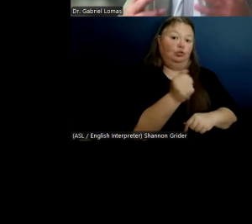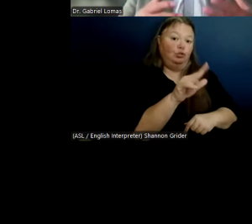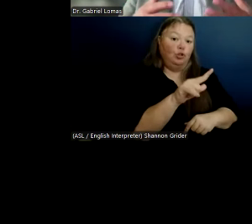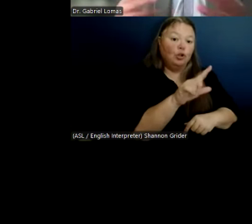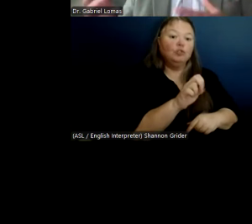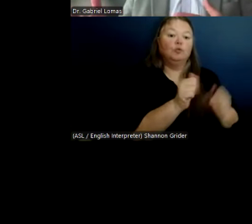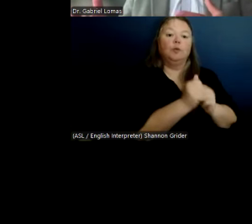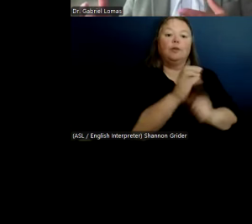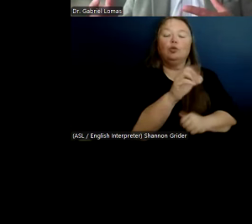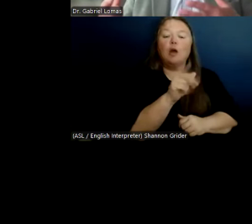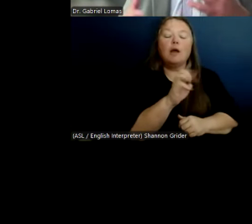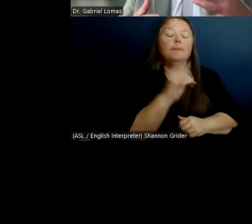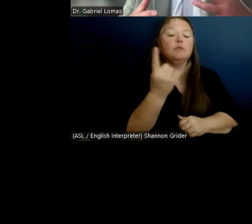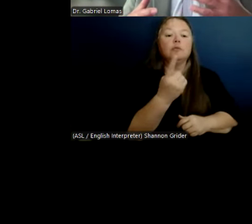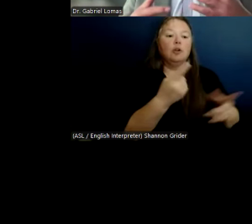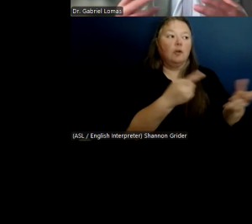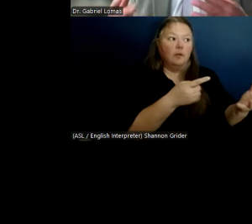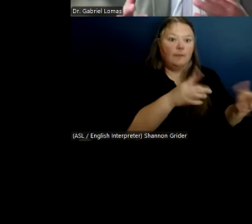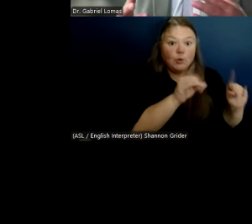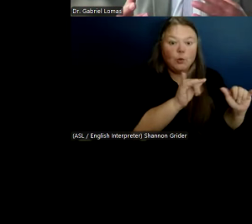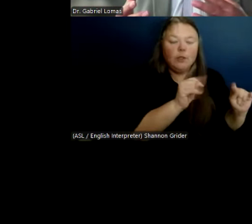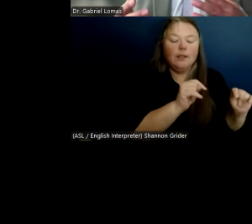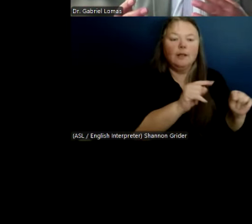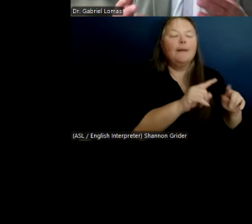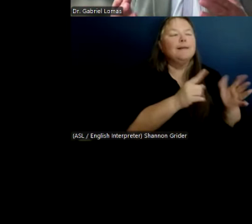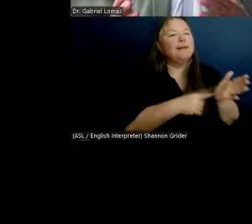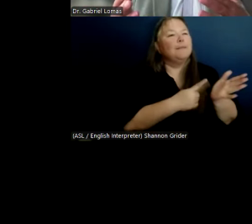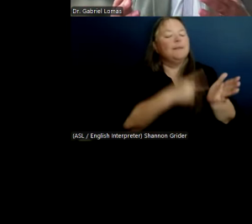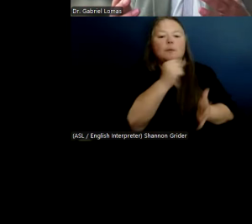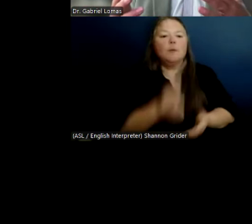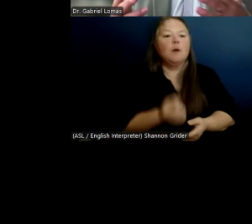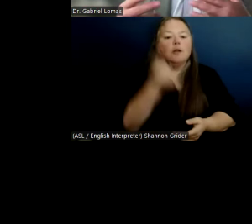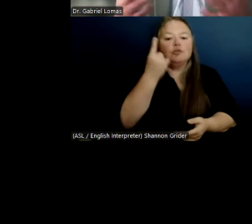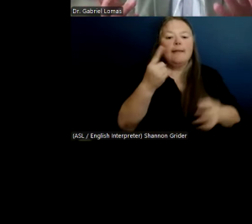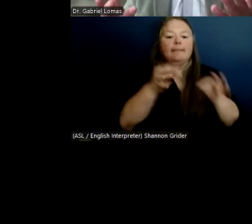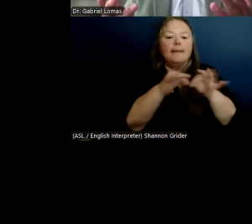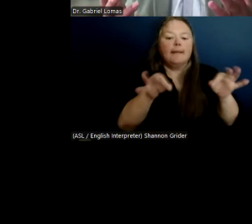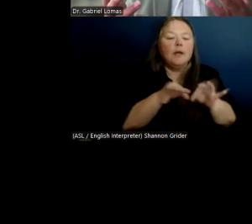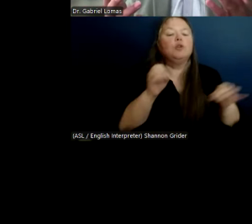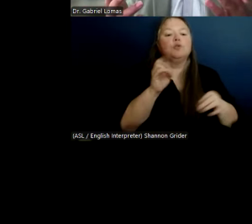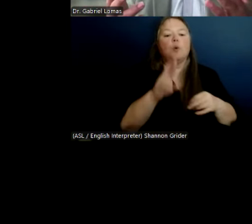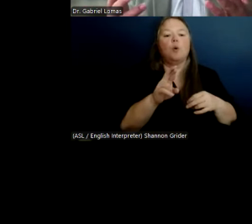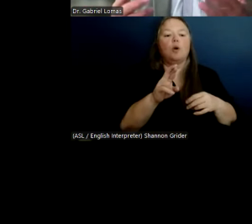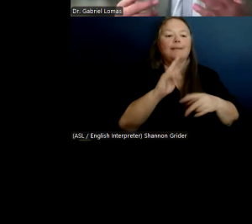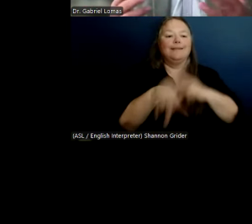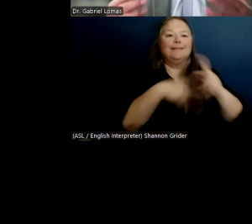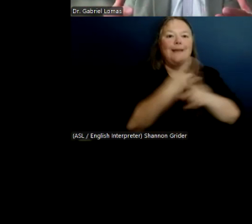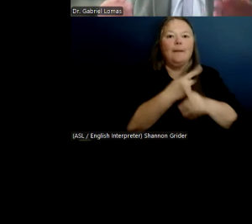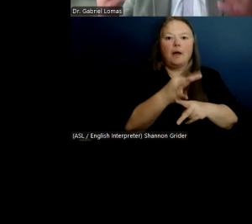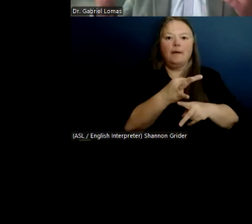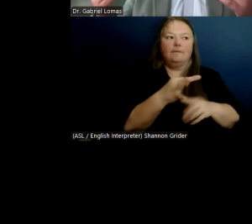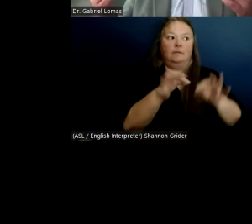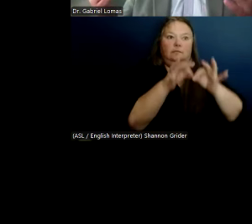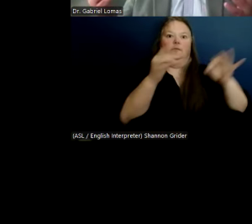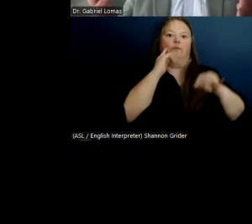may have language or cognitive delays, and they're not understanding the communication that's being offered to them. And certainly the language of court